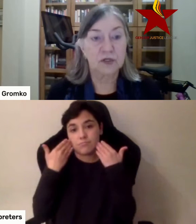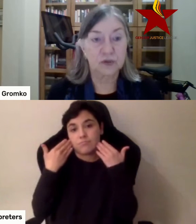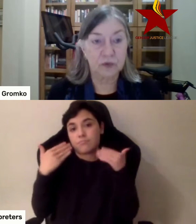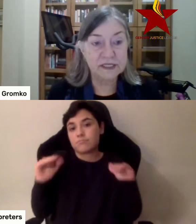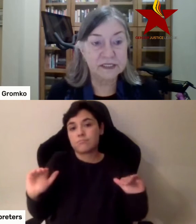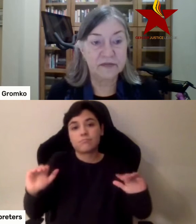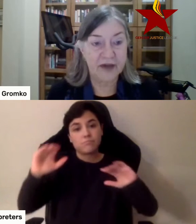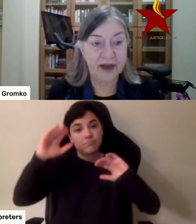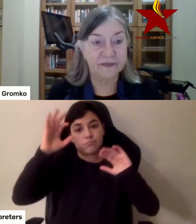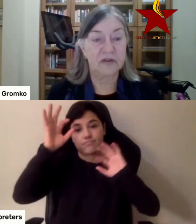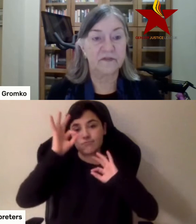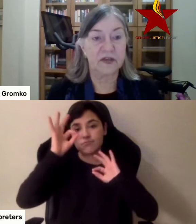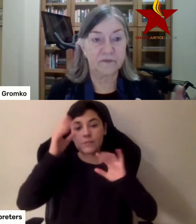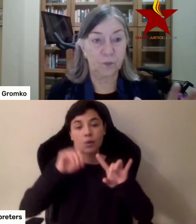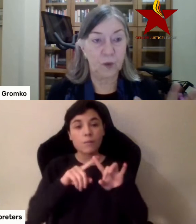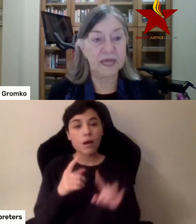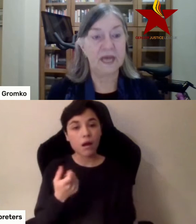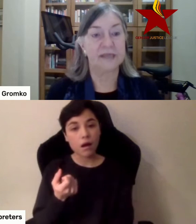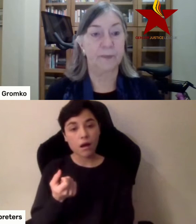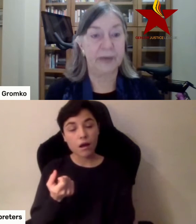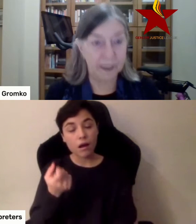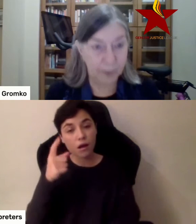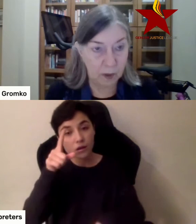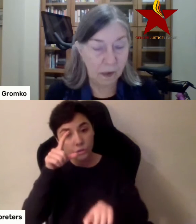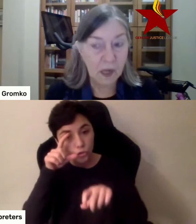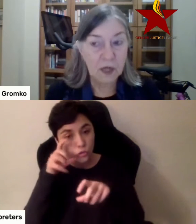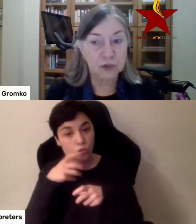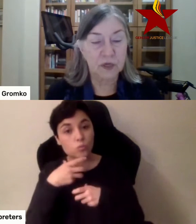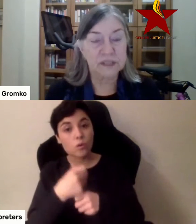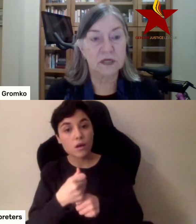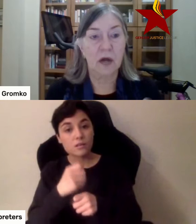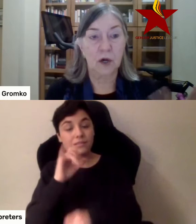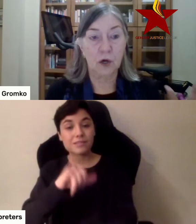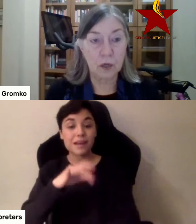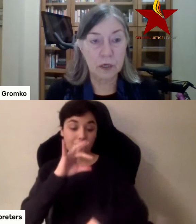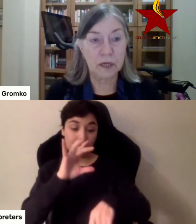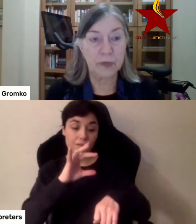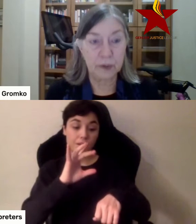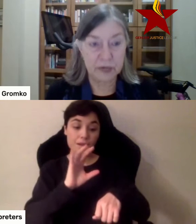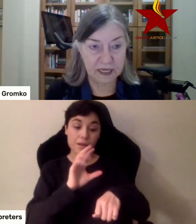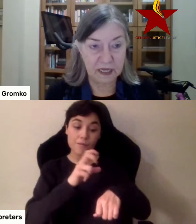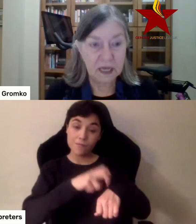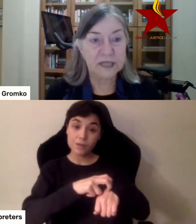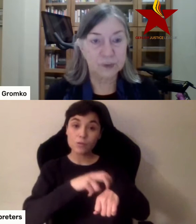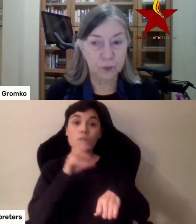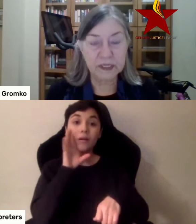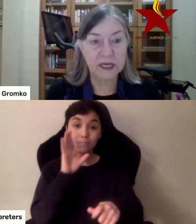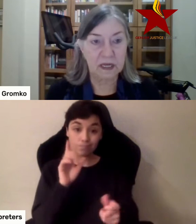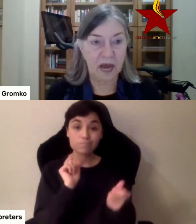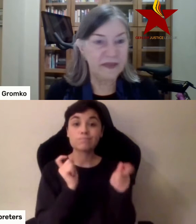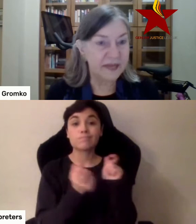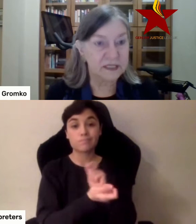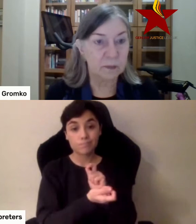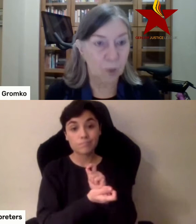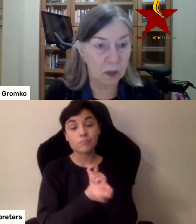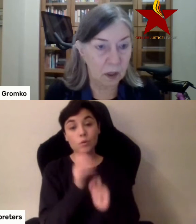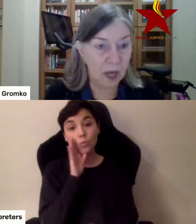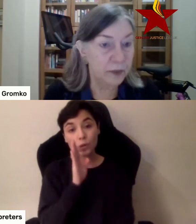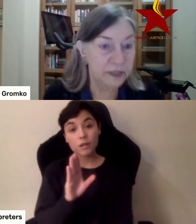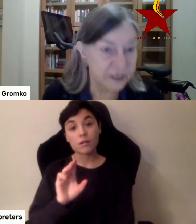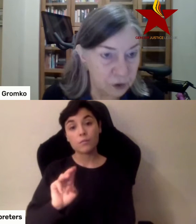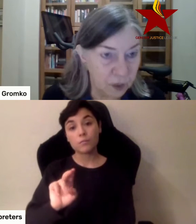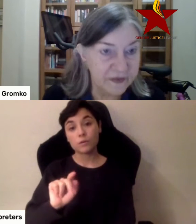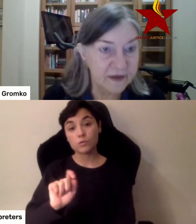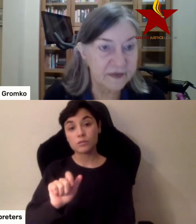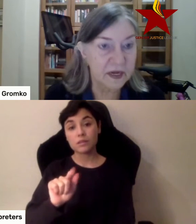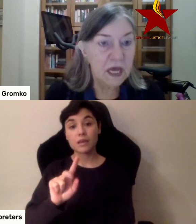mutate. Trust the fact that if we as people trust on herd immunity, I think it's immoral.